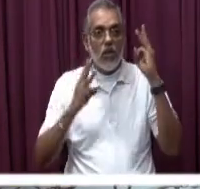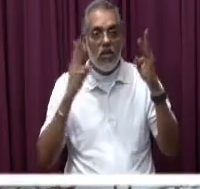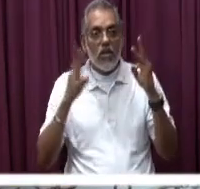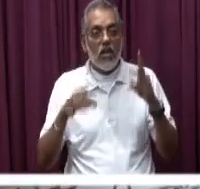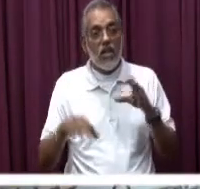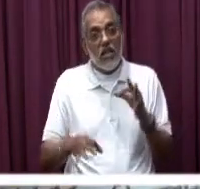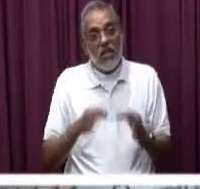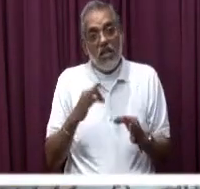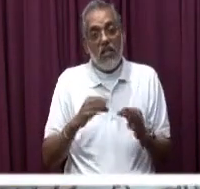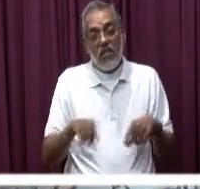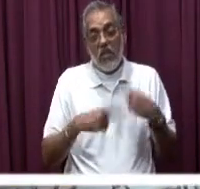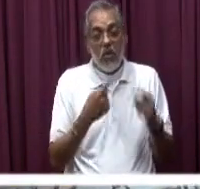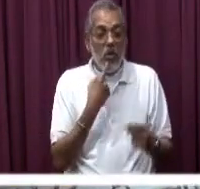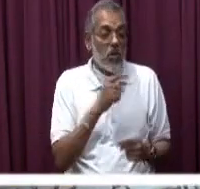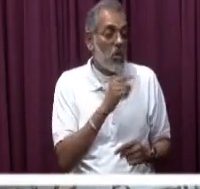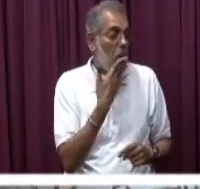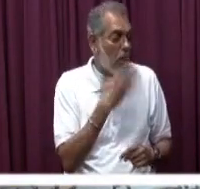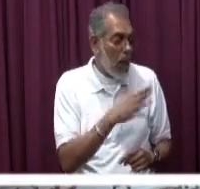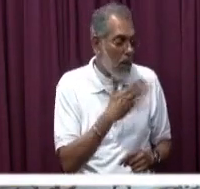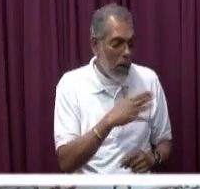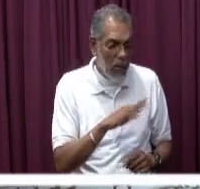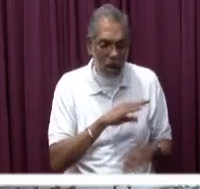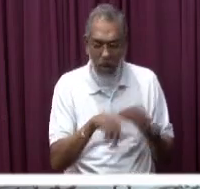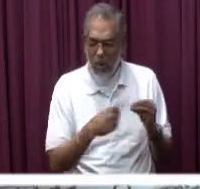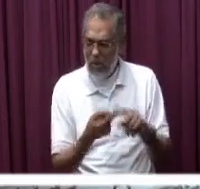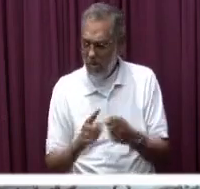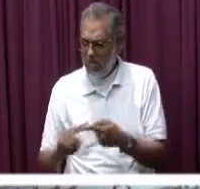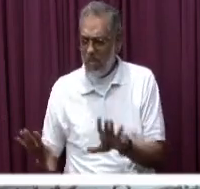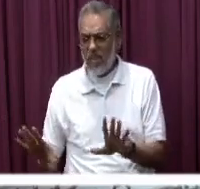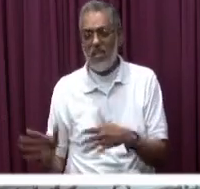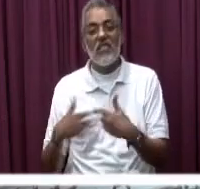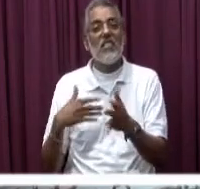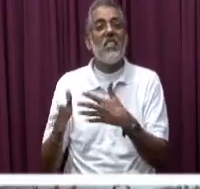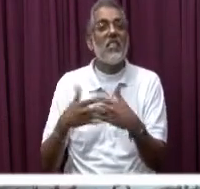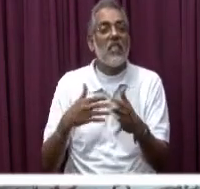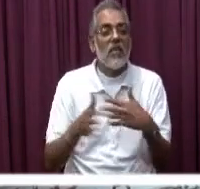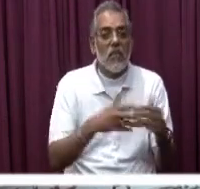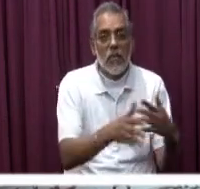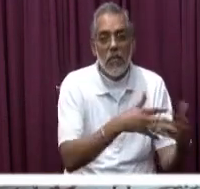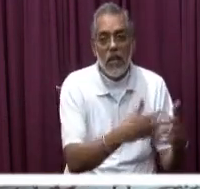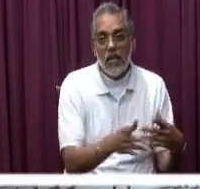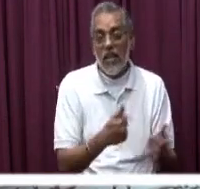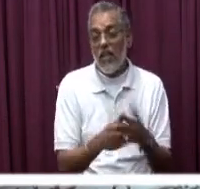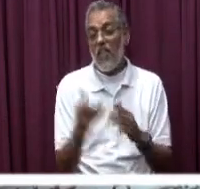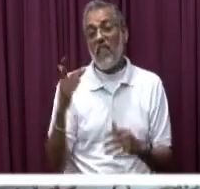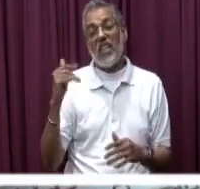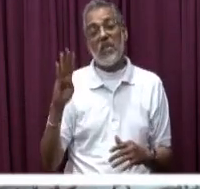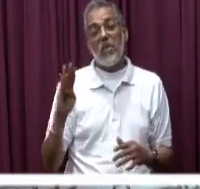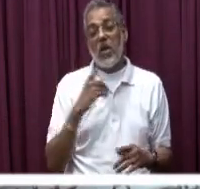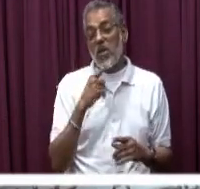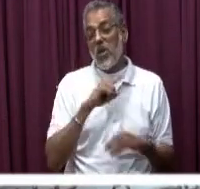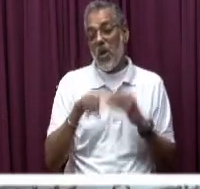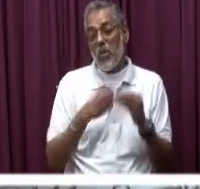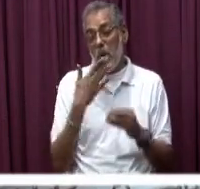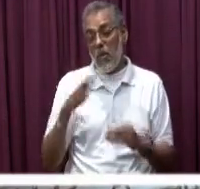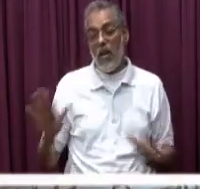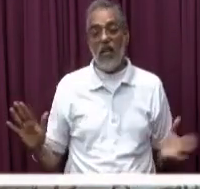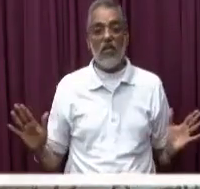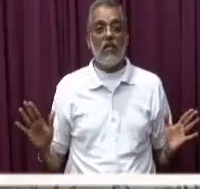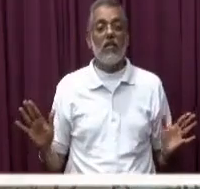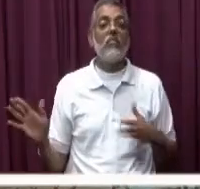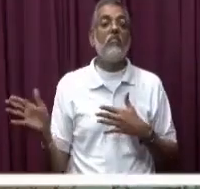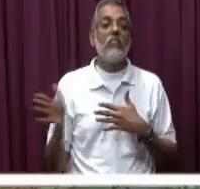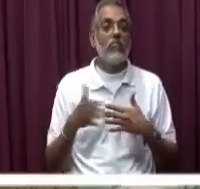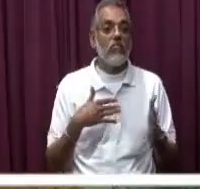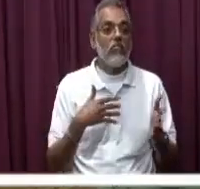go and talk you bad to all their friends. Don't even worry if they put you up on Facebook and say all kind of bad,